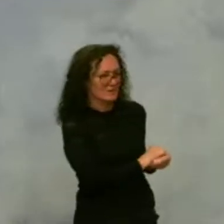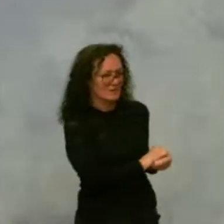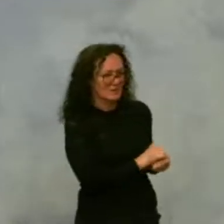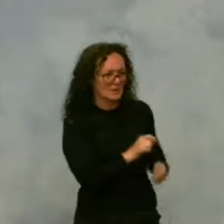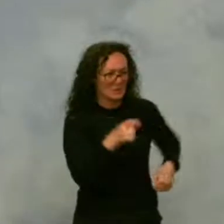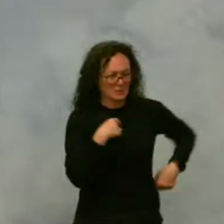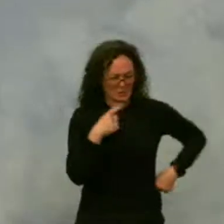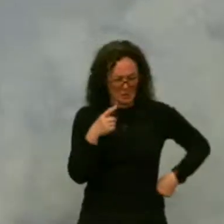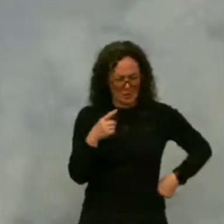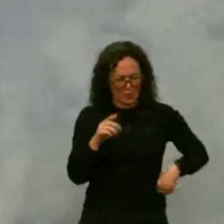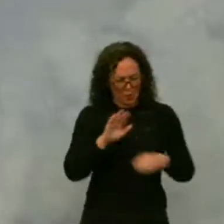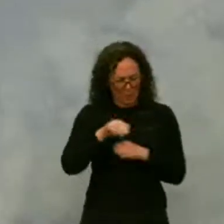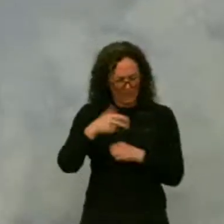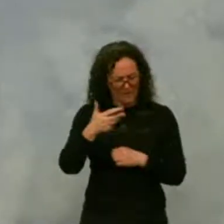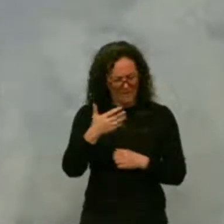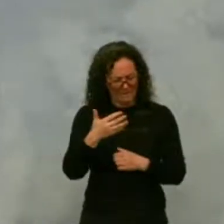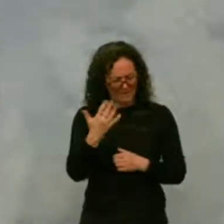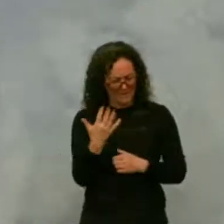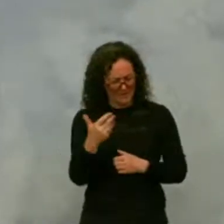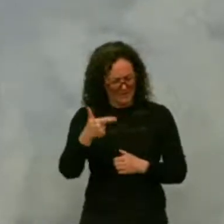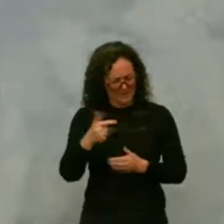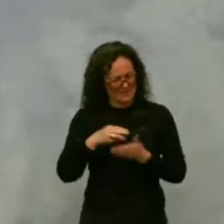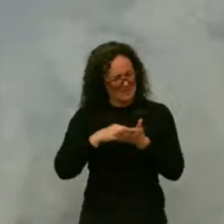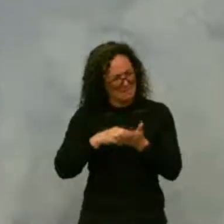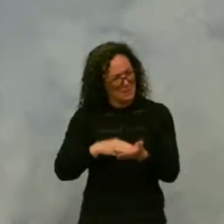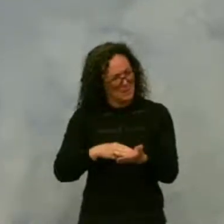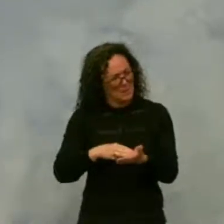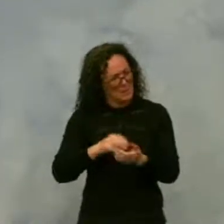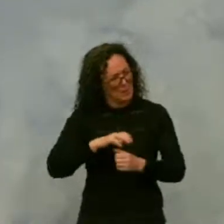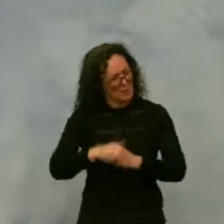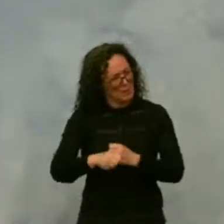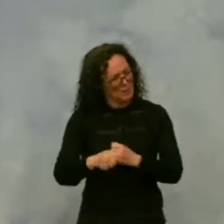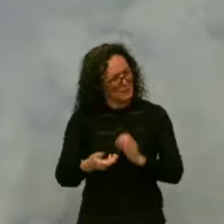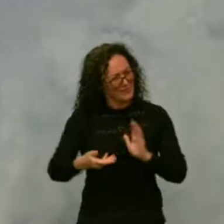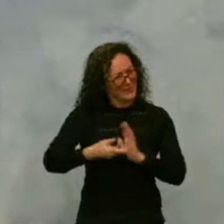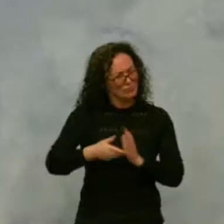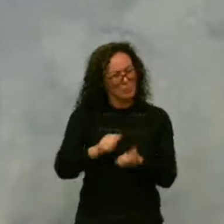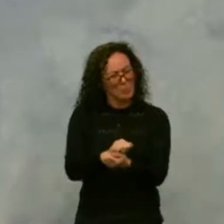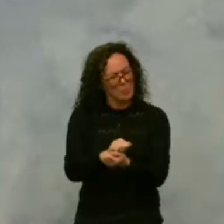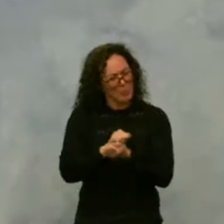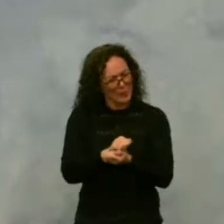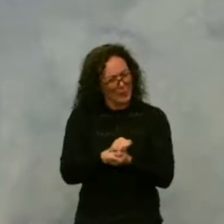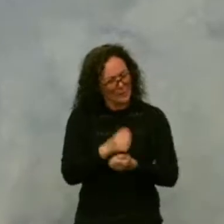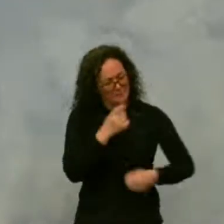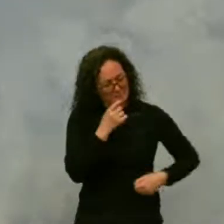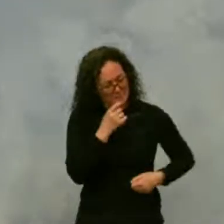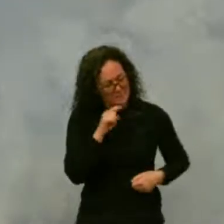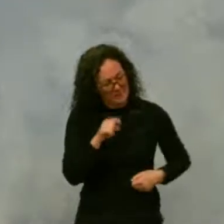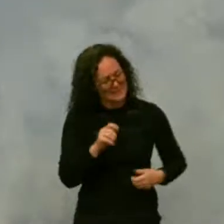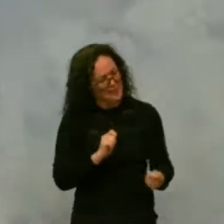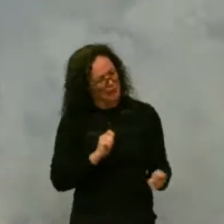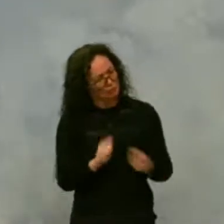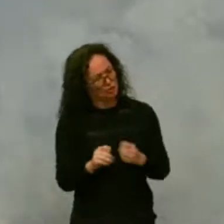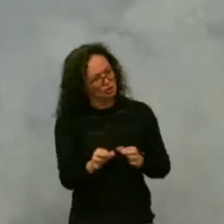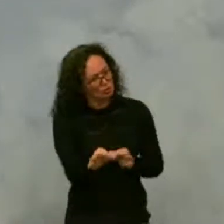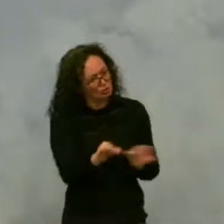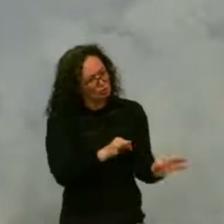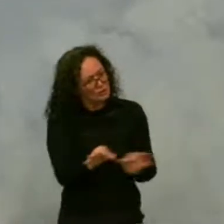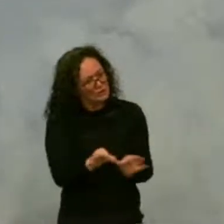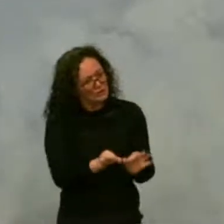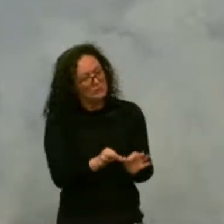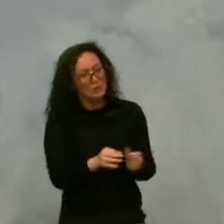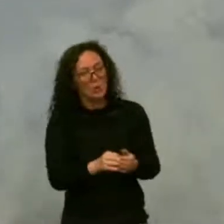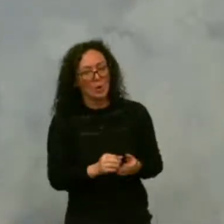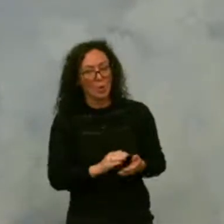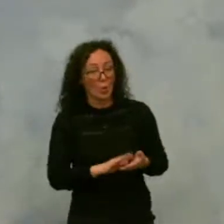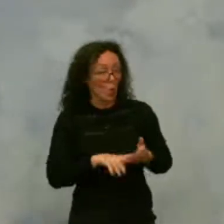£57 million worth of extra borrowings. Is this a change in strategy, a lack of